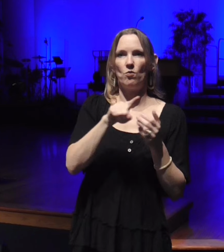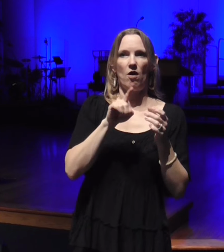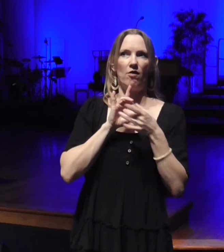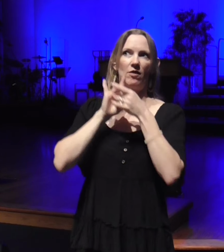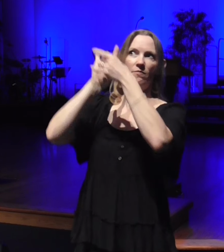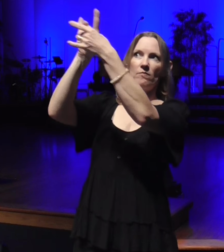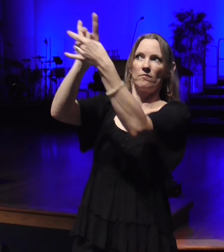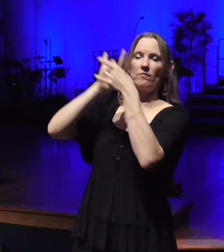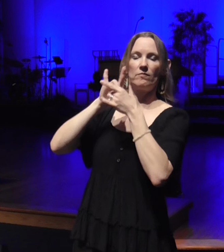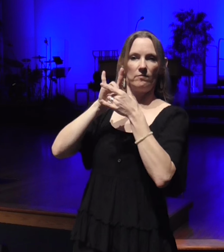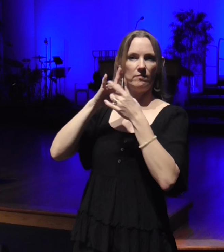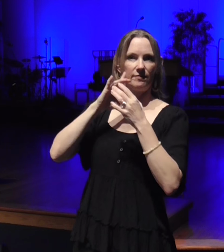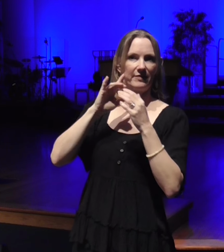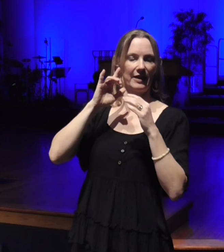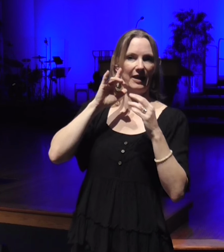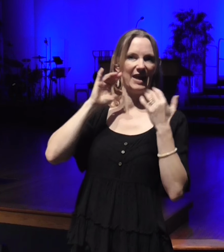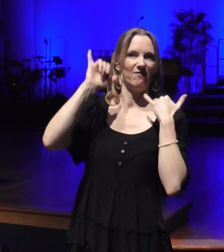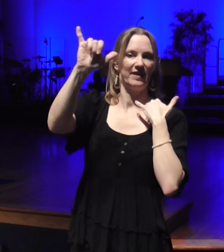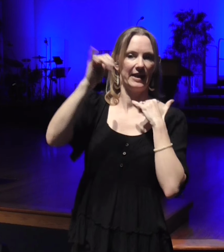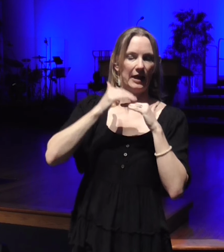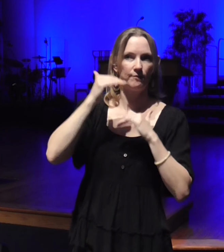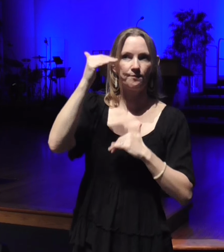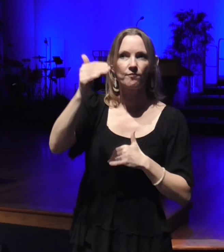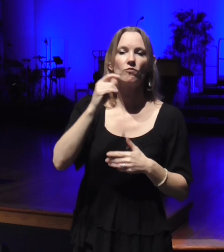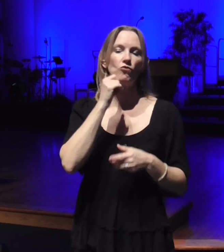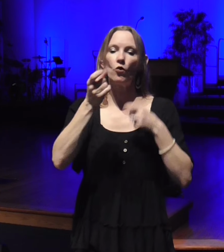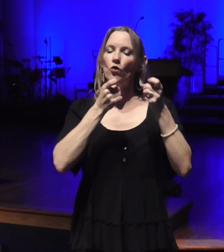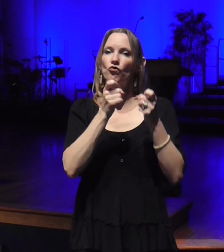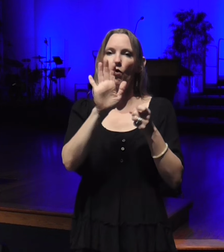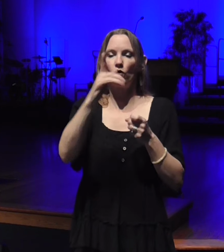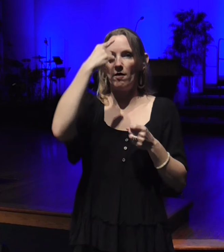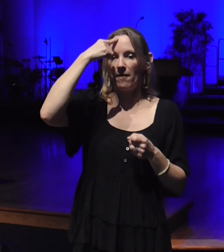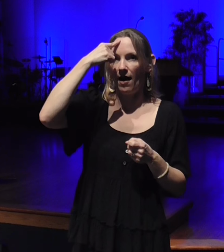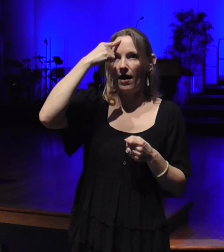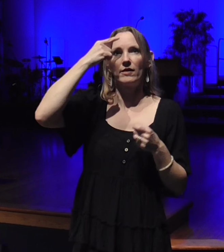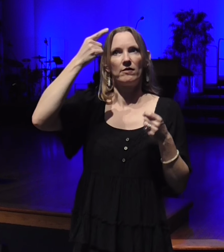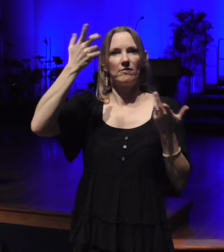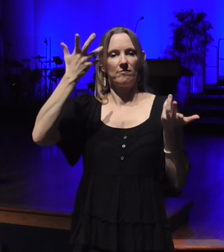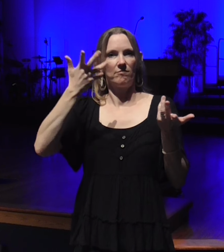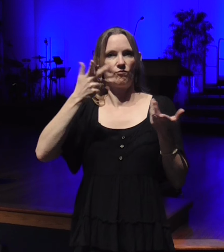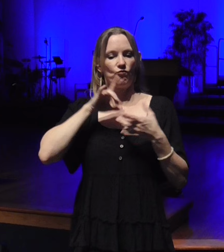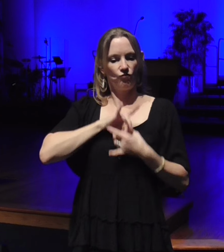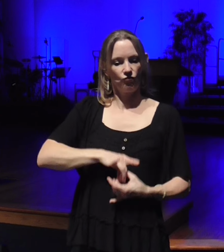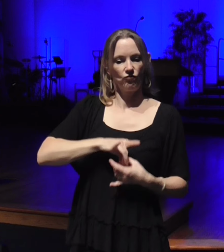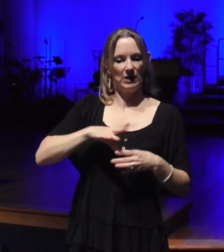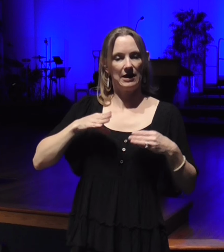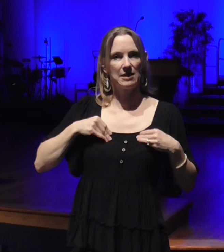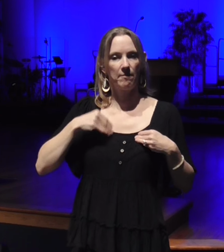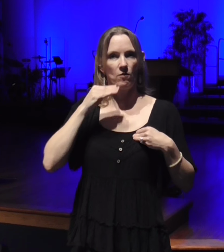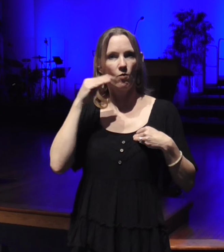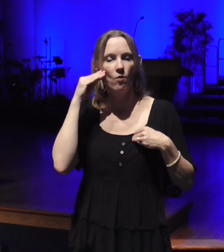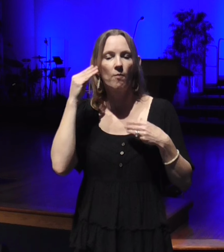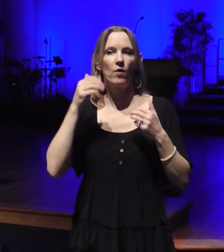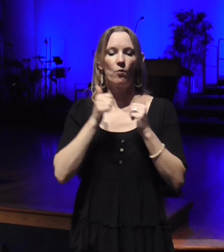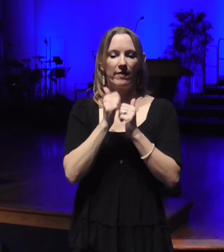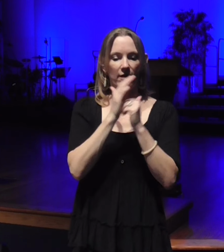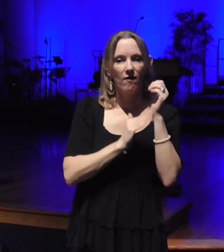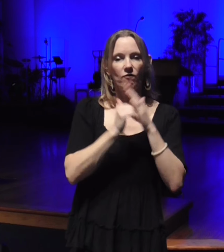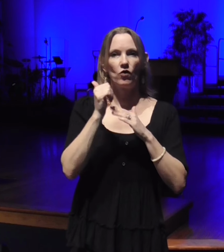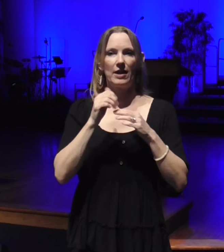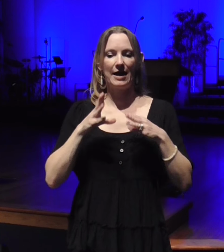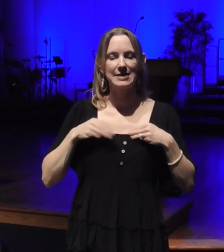infinite you are. Don't control your mind. Welcome it home with comfort, with